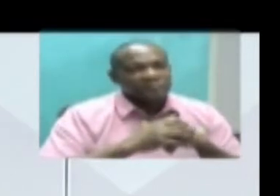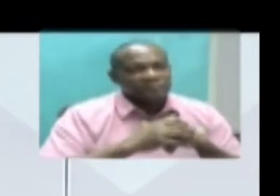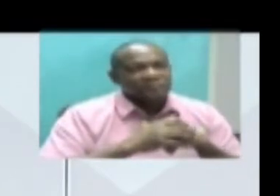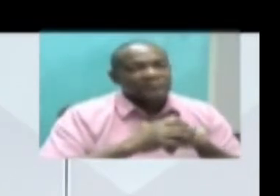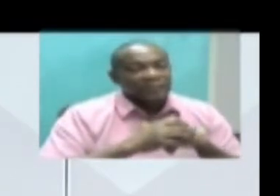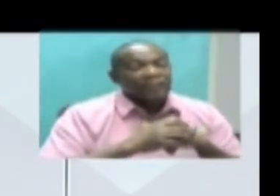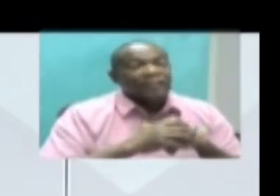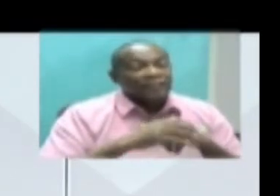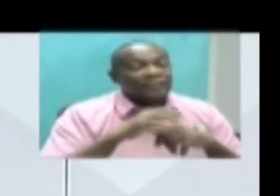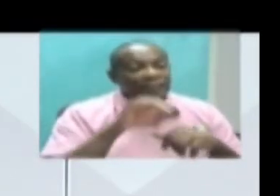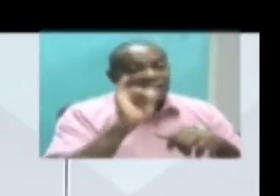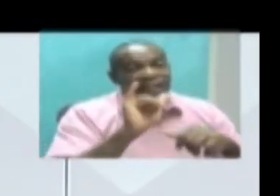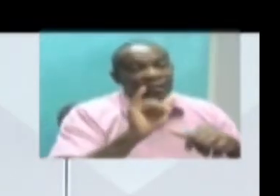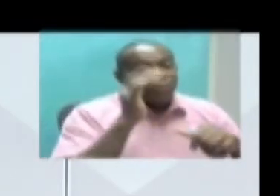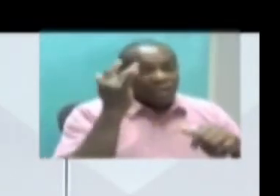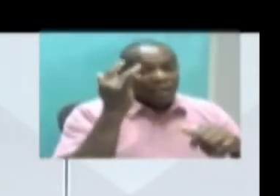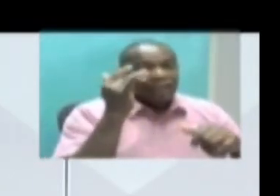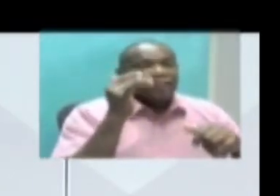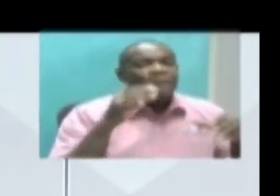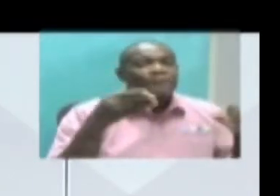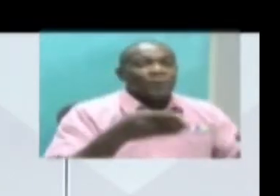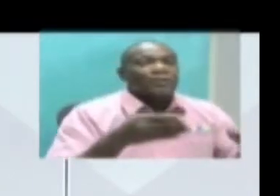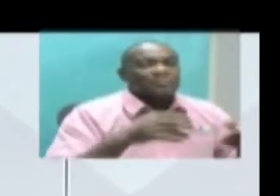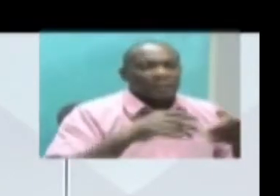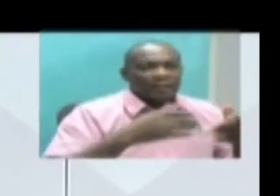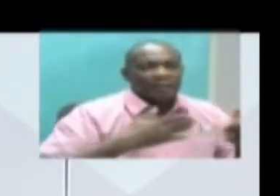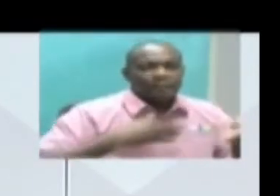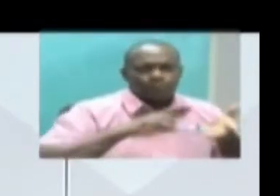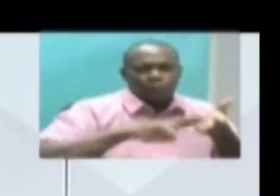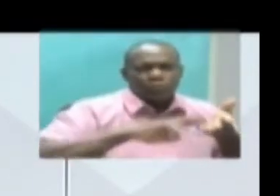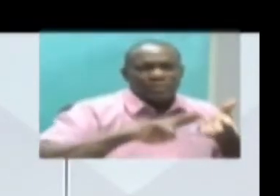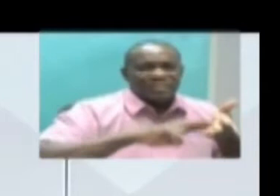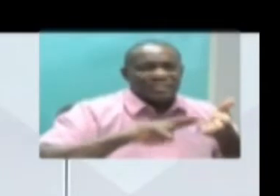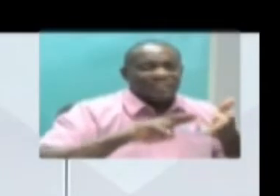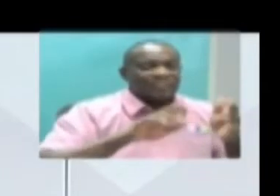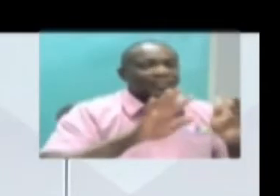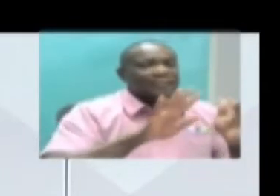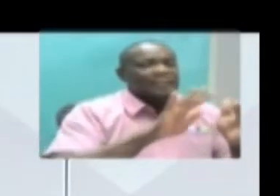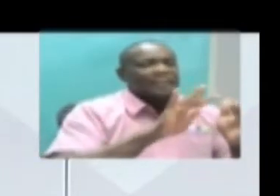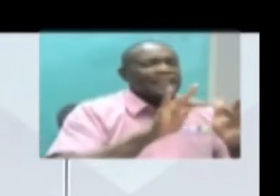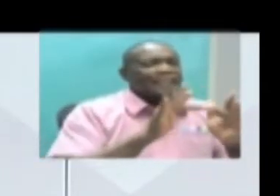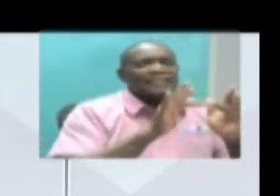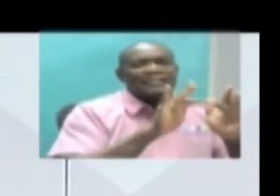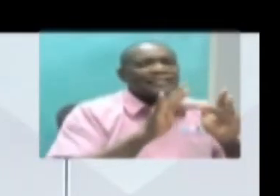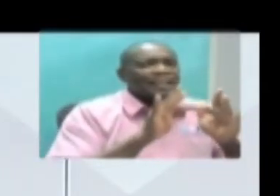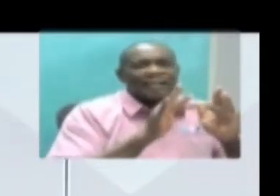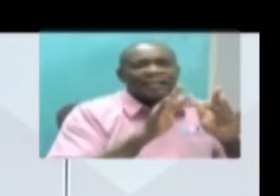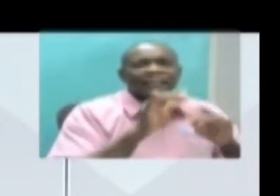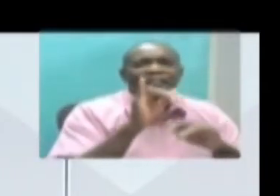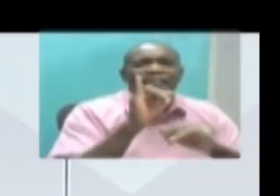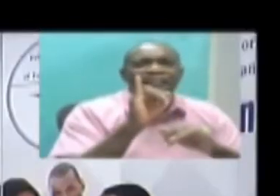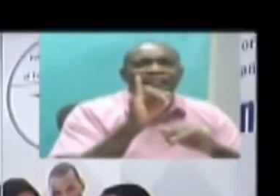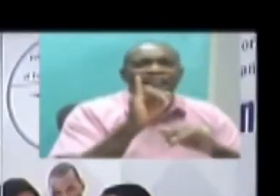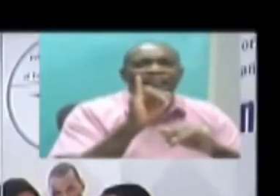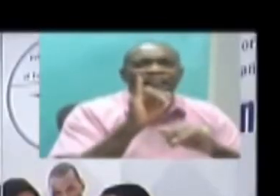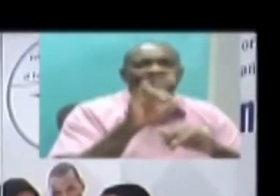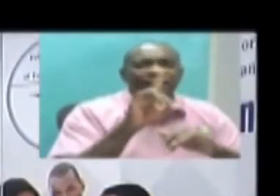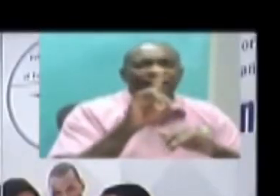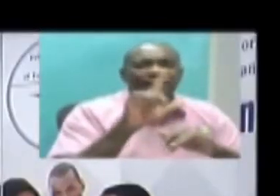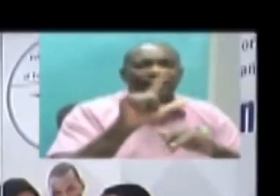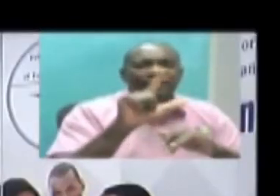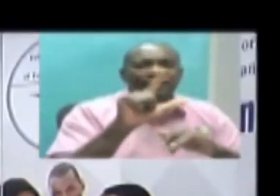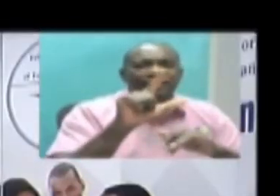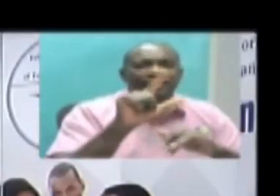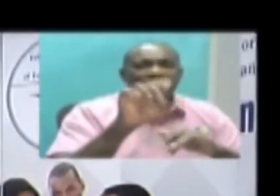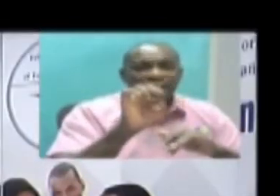idleness, right? Because you're always on the screen and you eventually look out the internet. I'm sure it's a possibility, and you end up